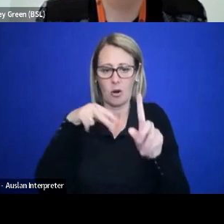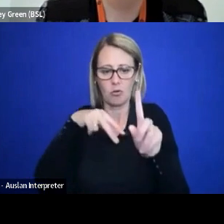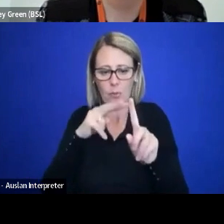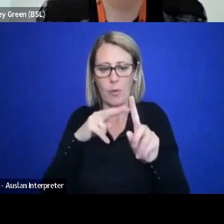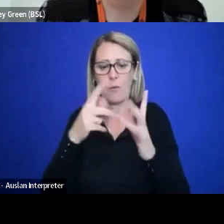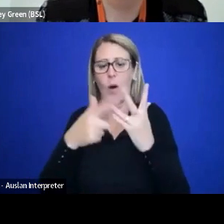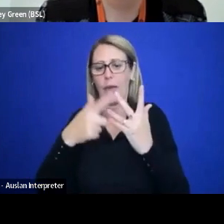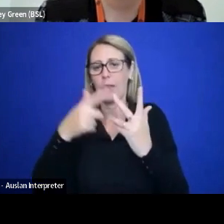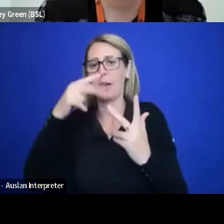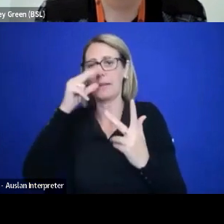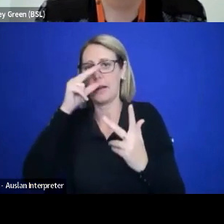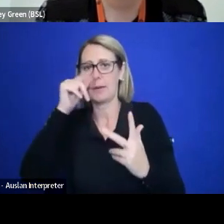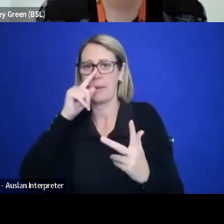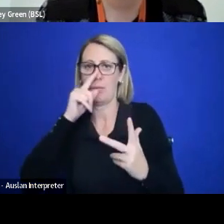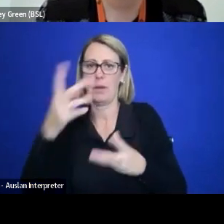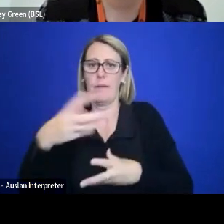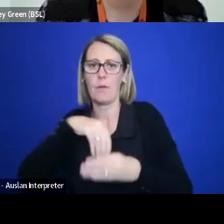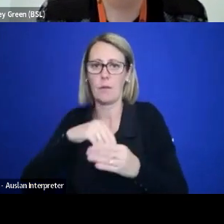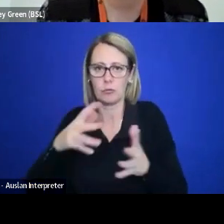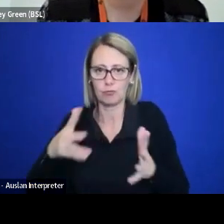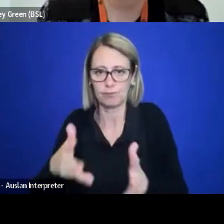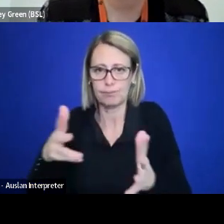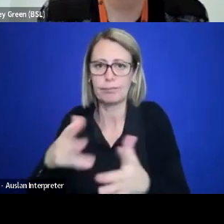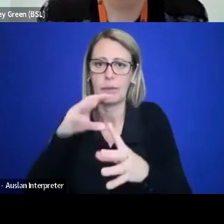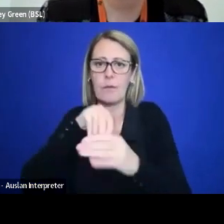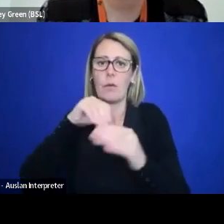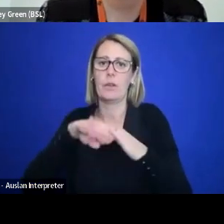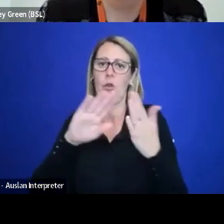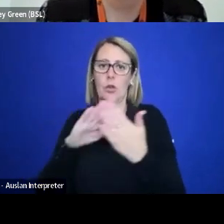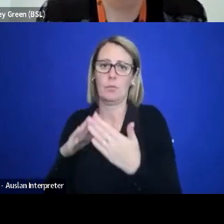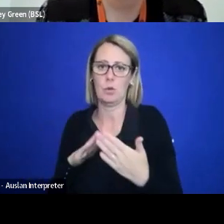be involved and to be more driven into the community.